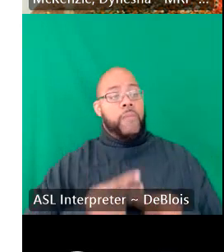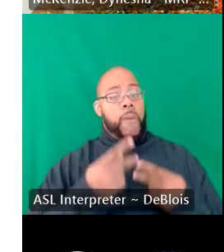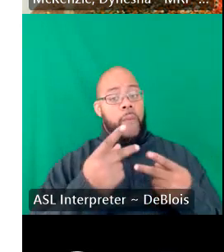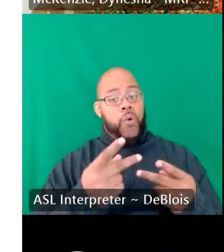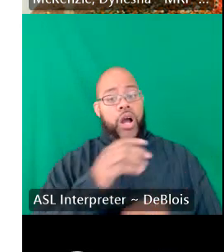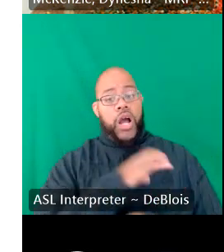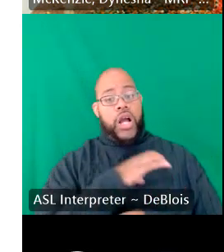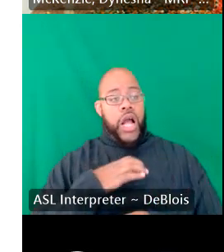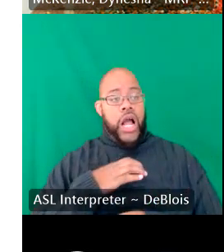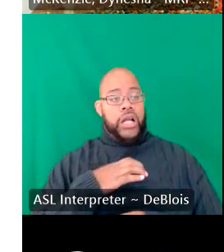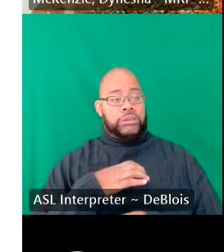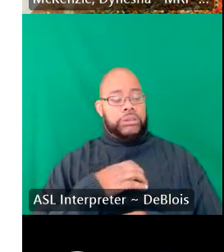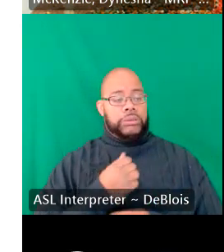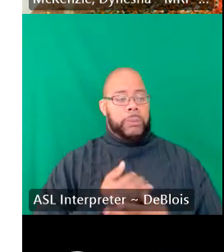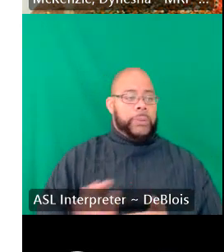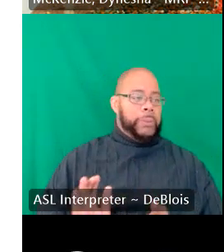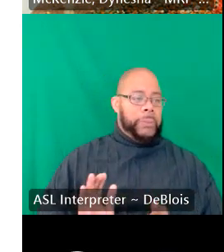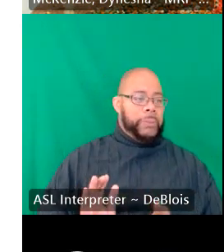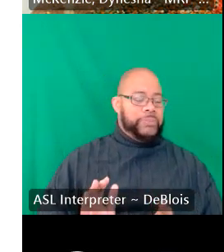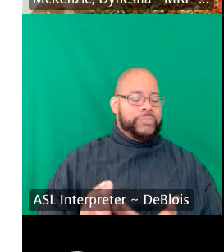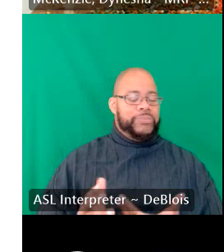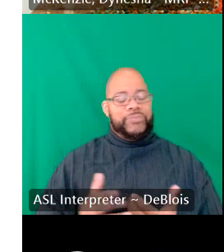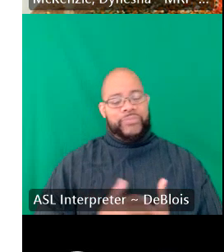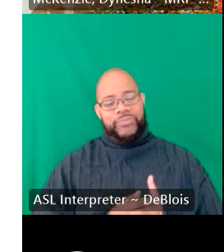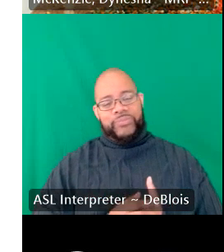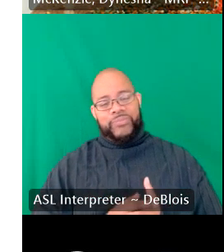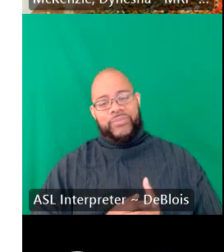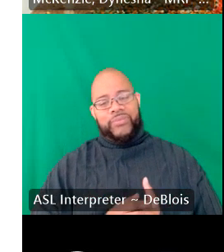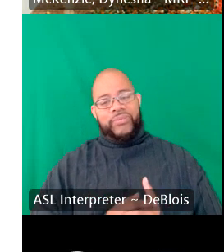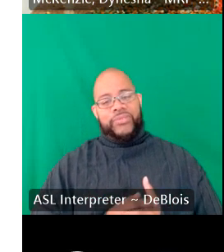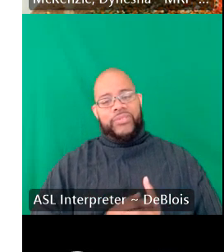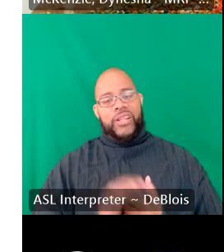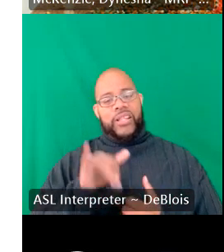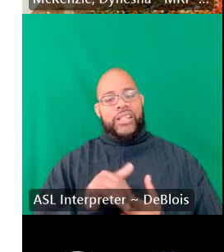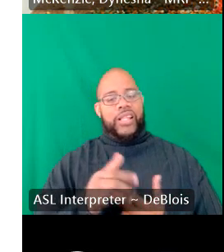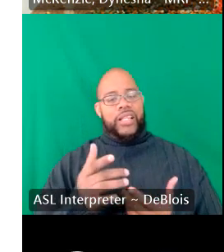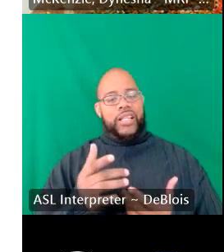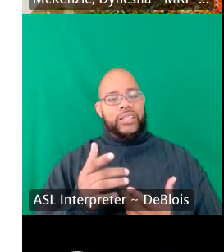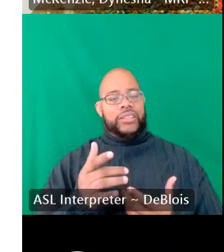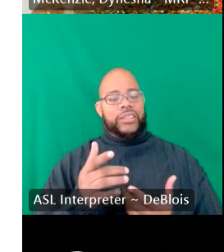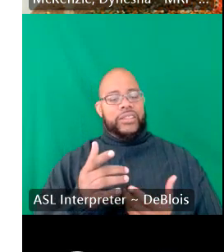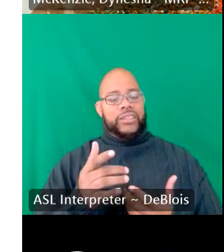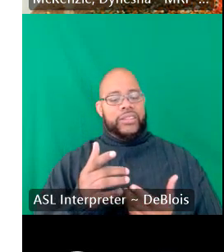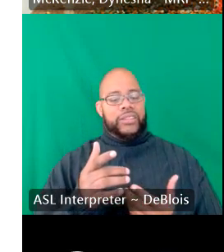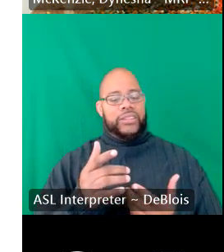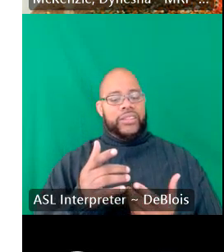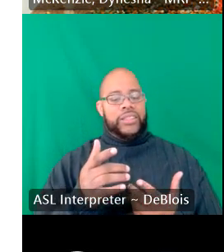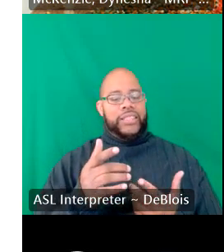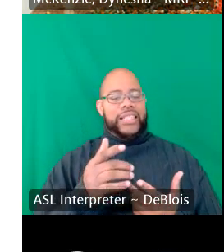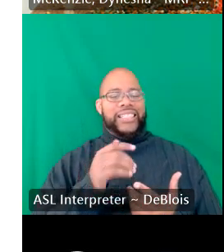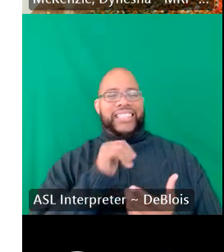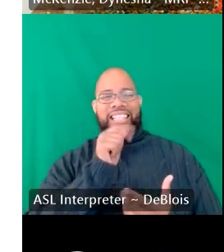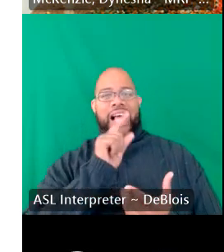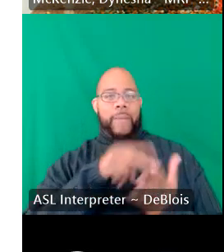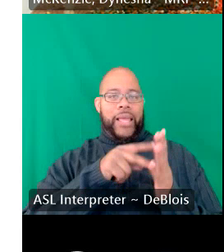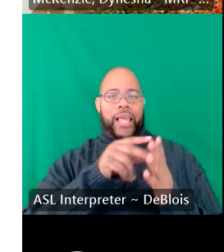Congress disposes, which it's a disposition as opposed to just throwing, you know, the whole budget